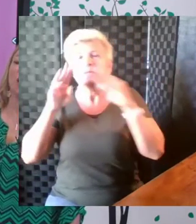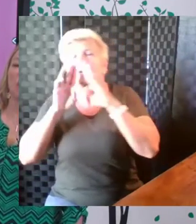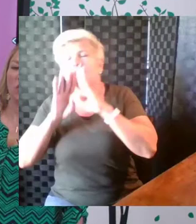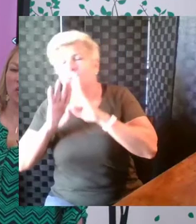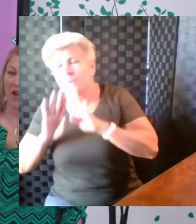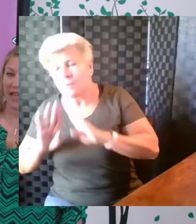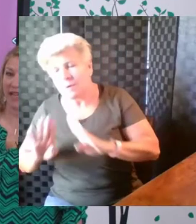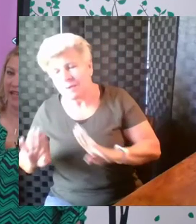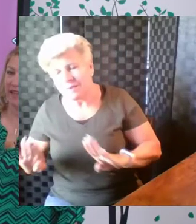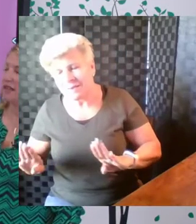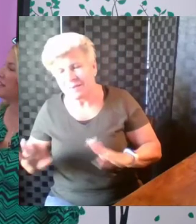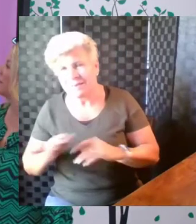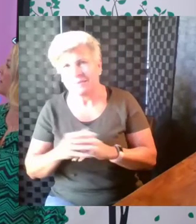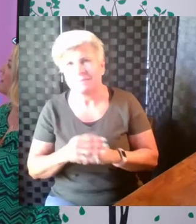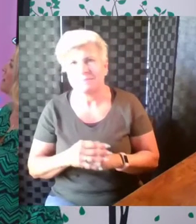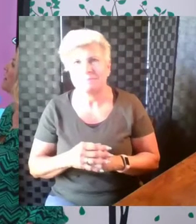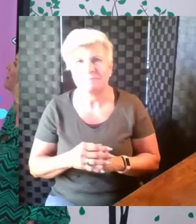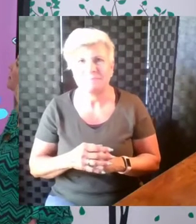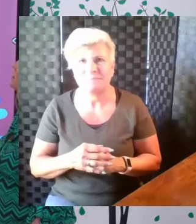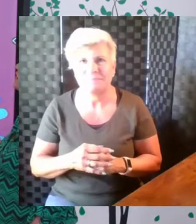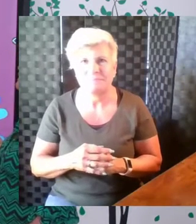is quiet.